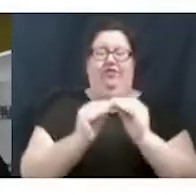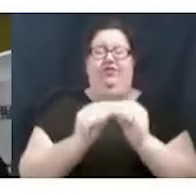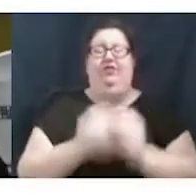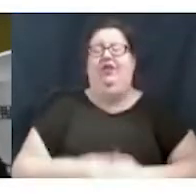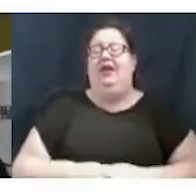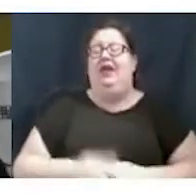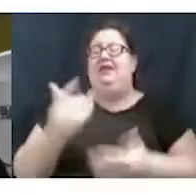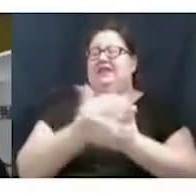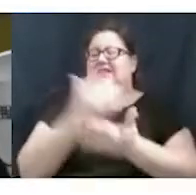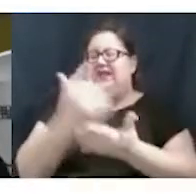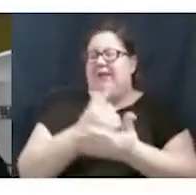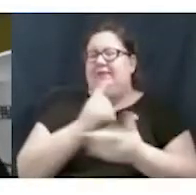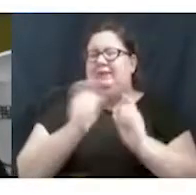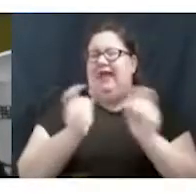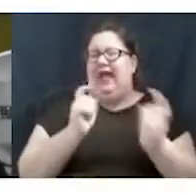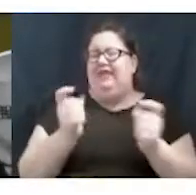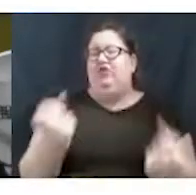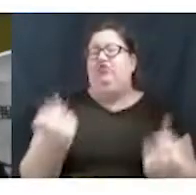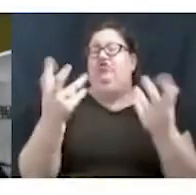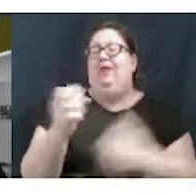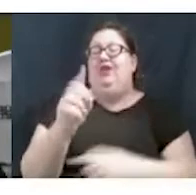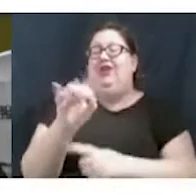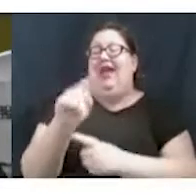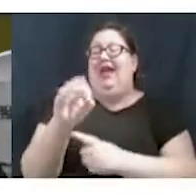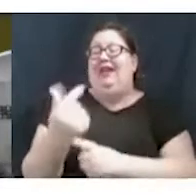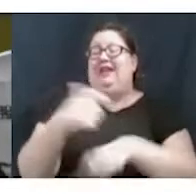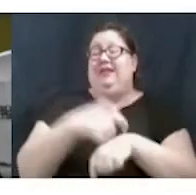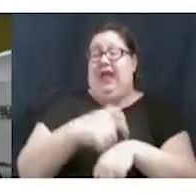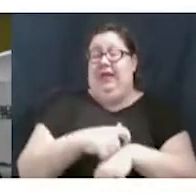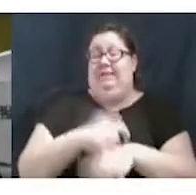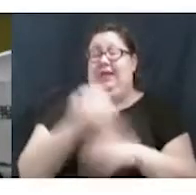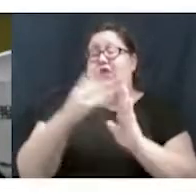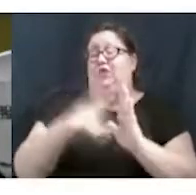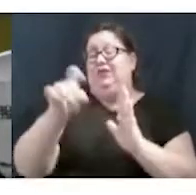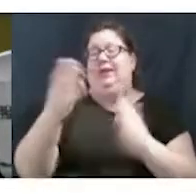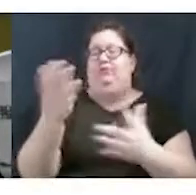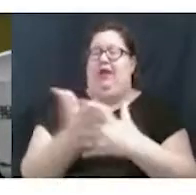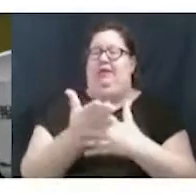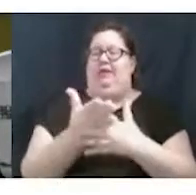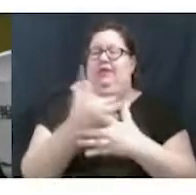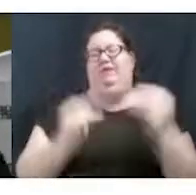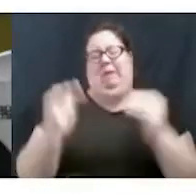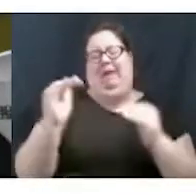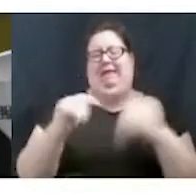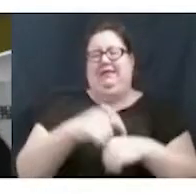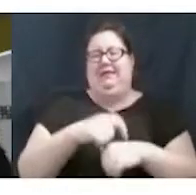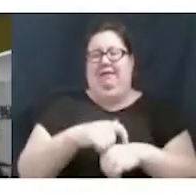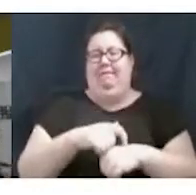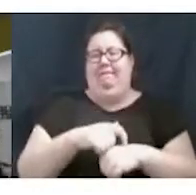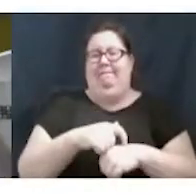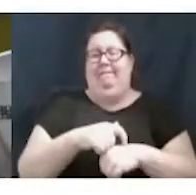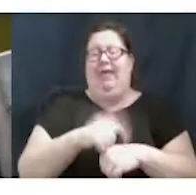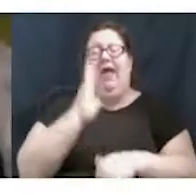giving too much editing time and the students need to break. So you got to try to balance it out. I will even try